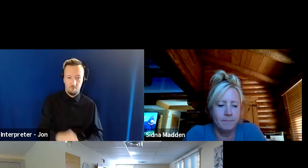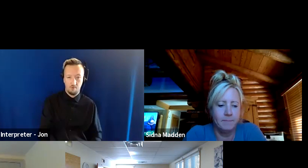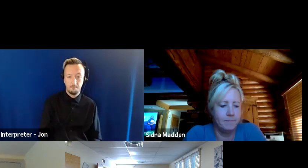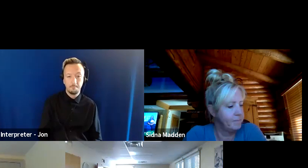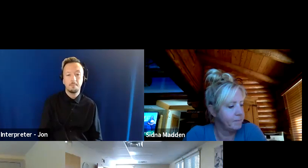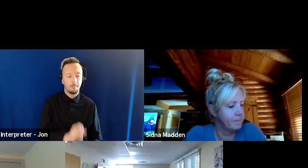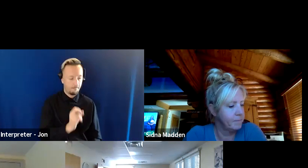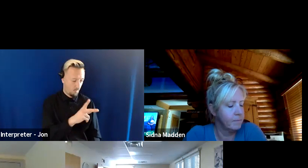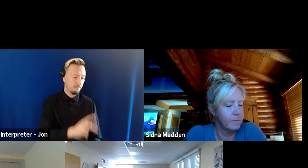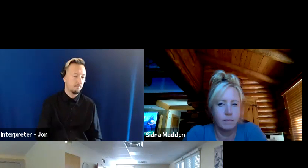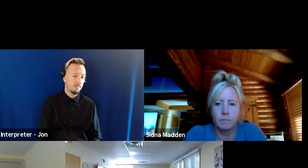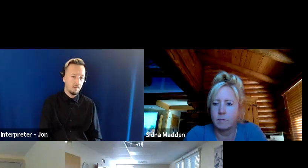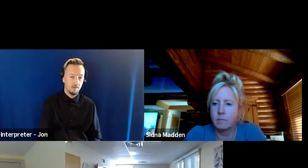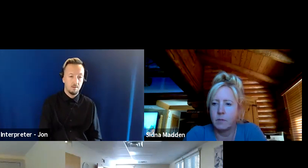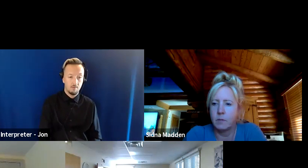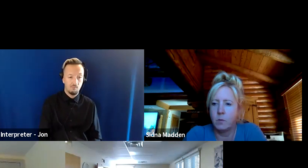righty.